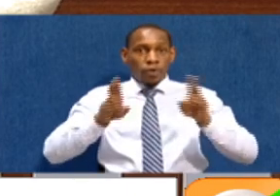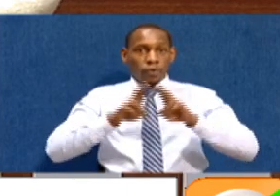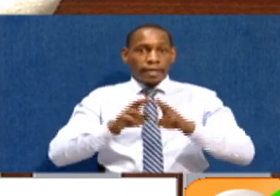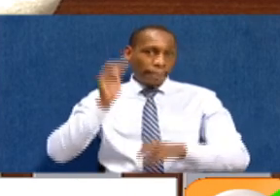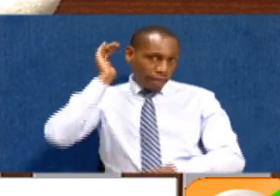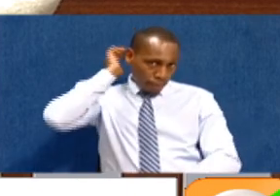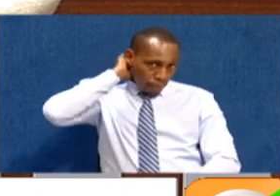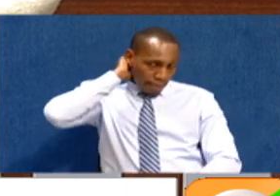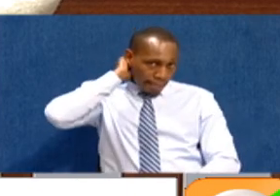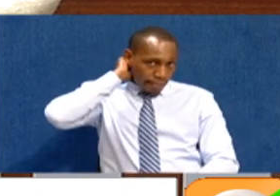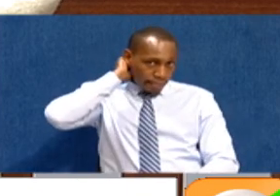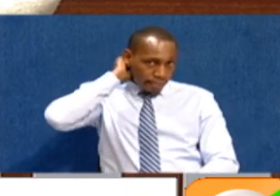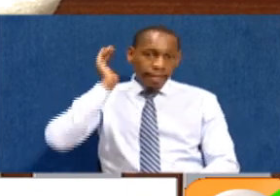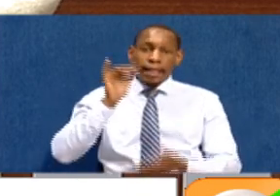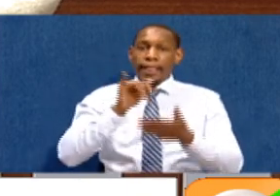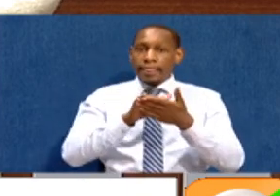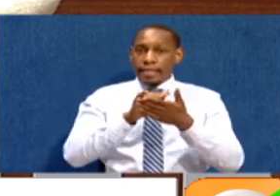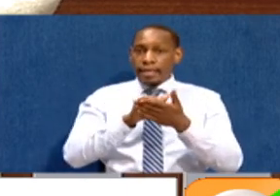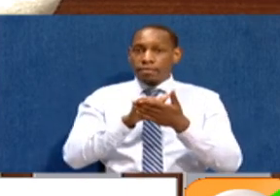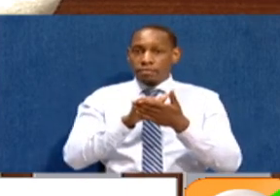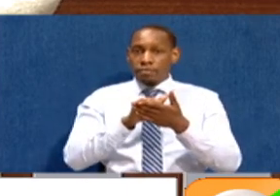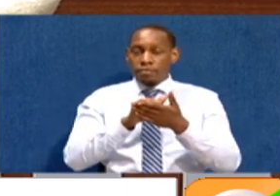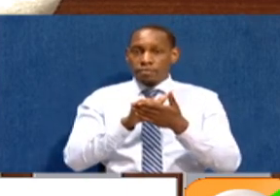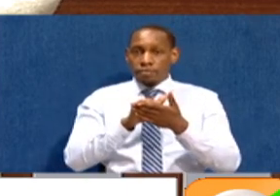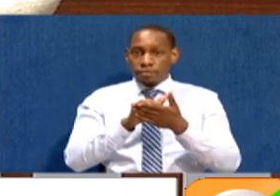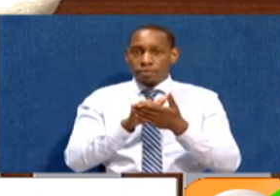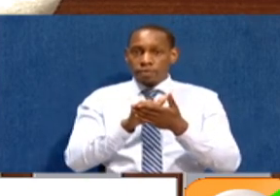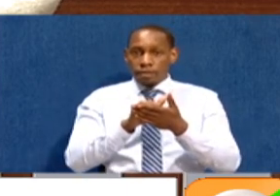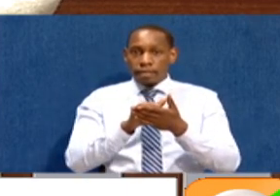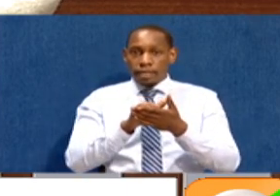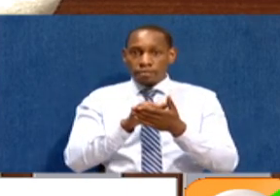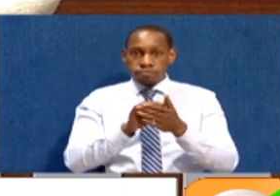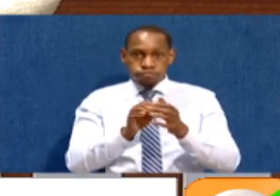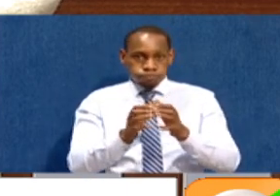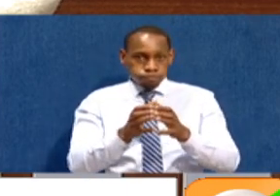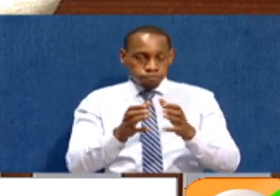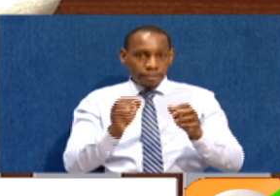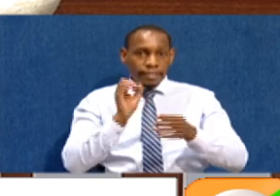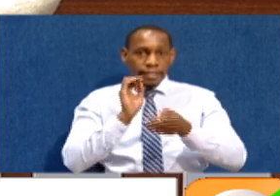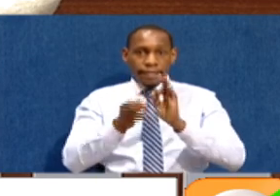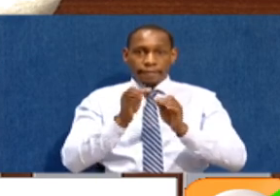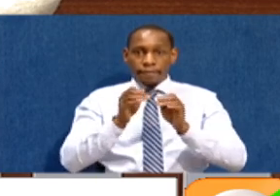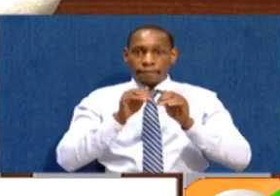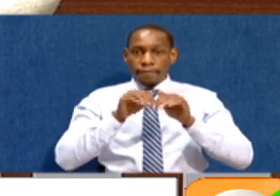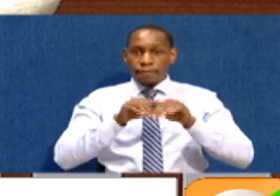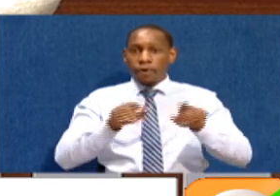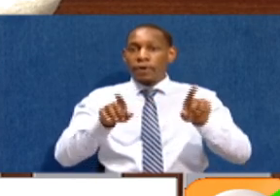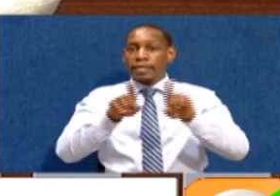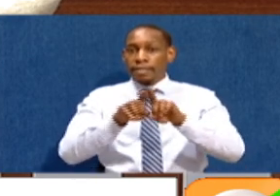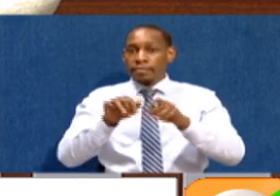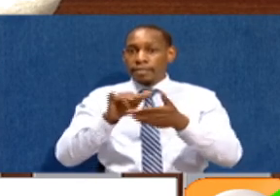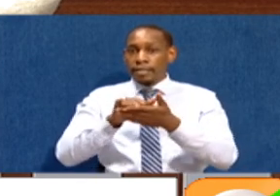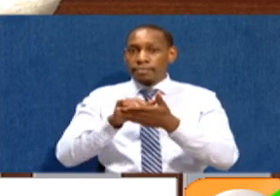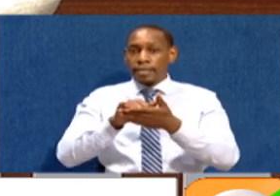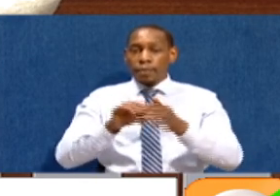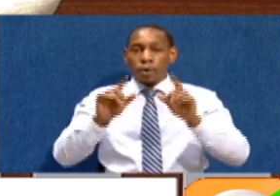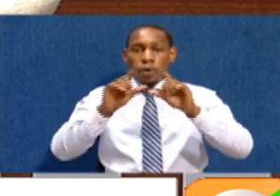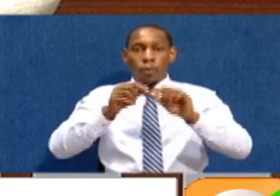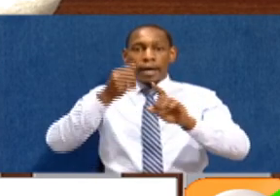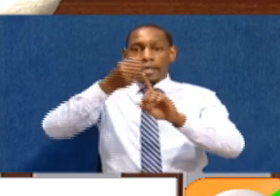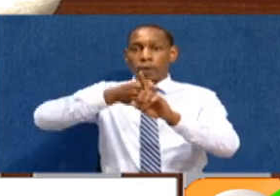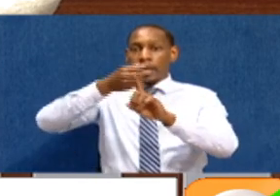in Murang'a, that is a cakewalk. Mm. If we go on that trajectory and sell this